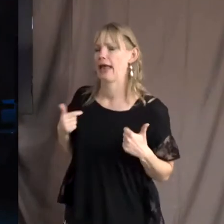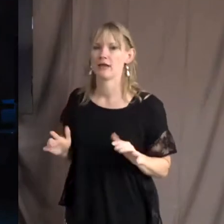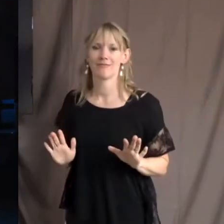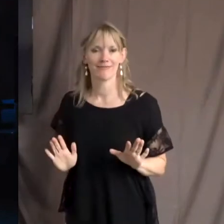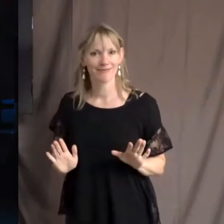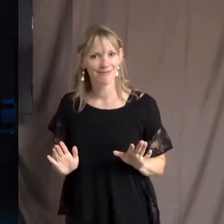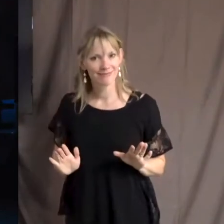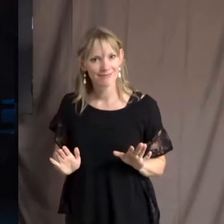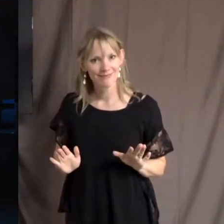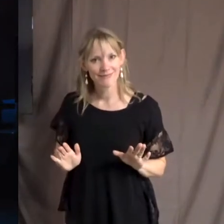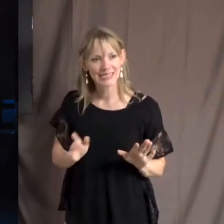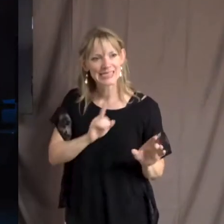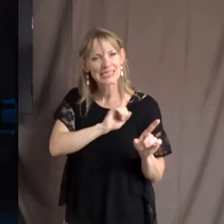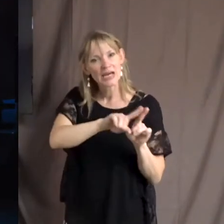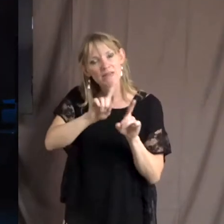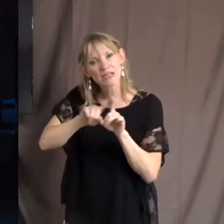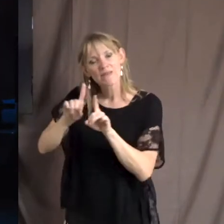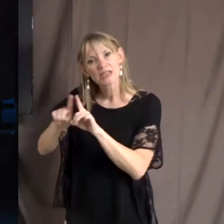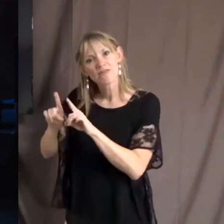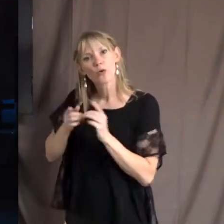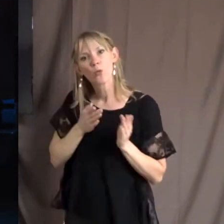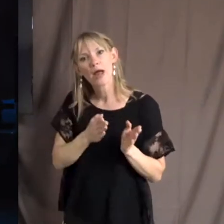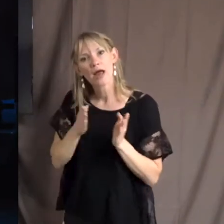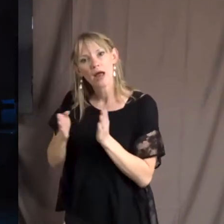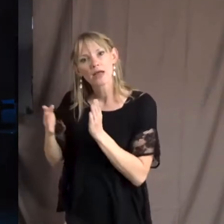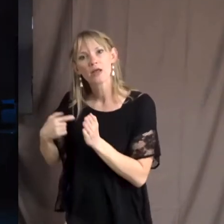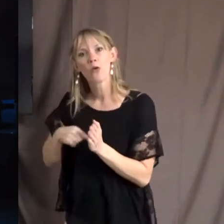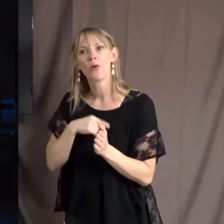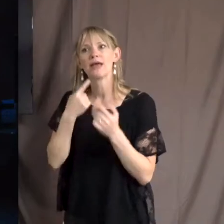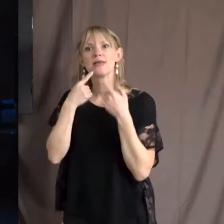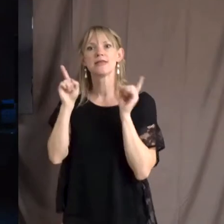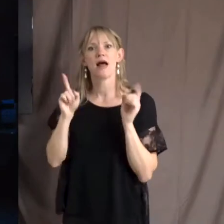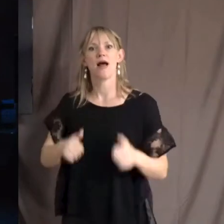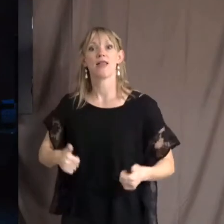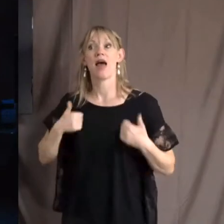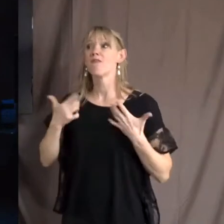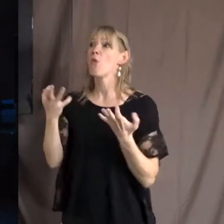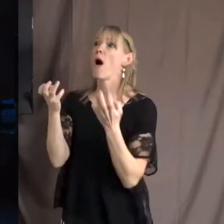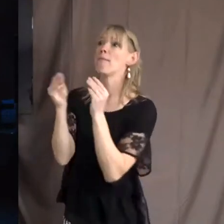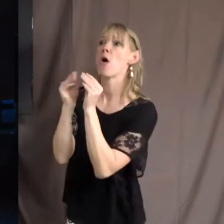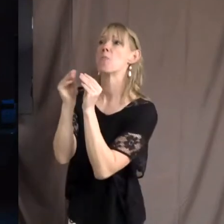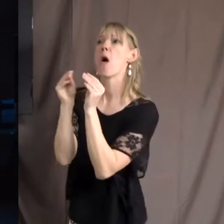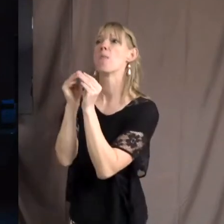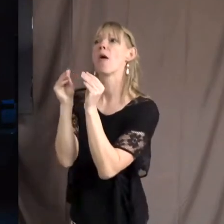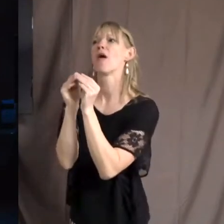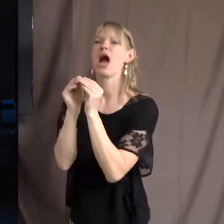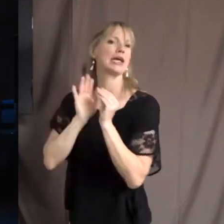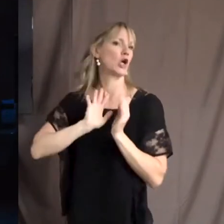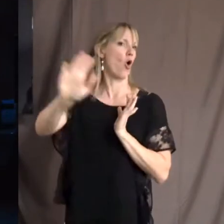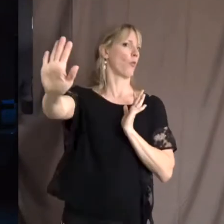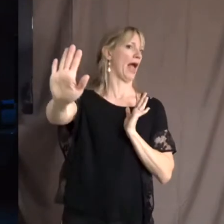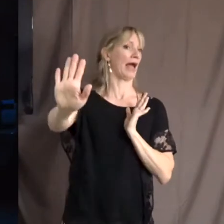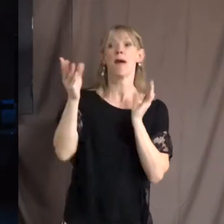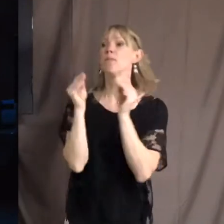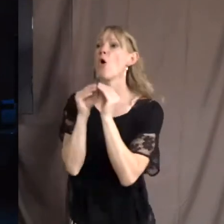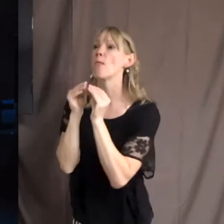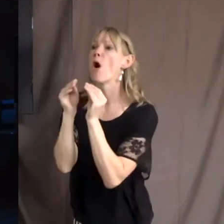Those ways that we say to life, more, stay away.